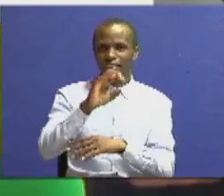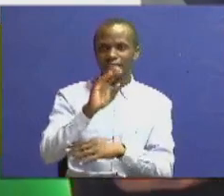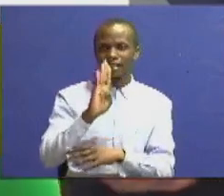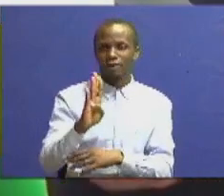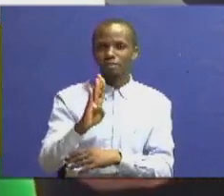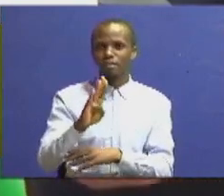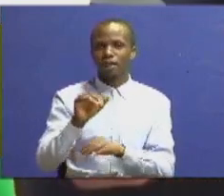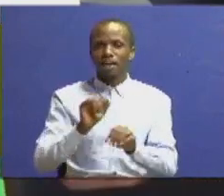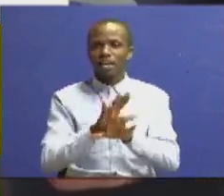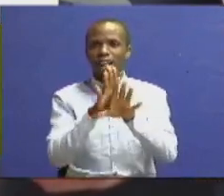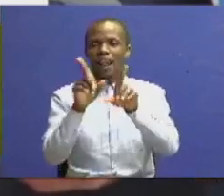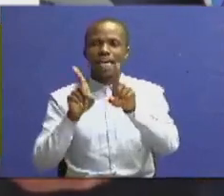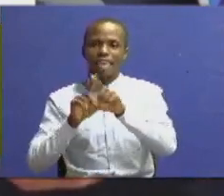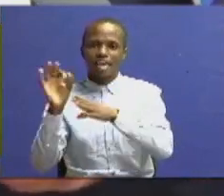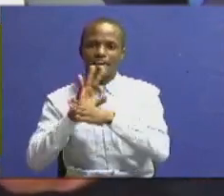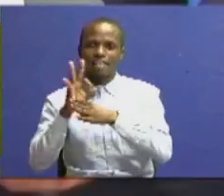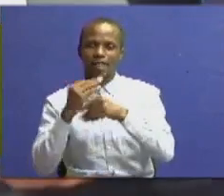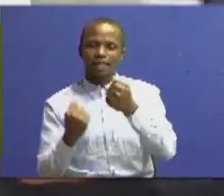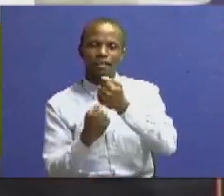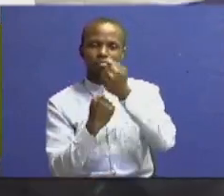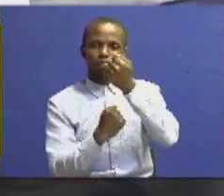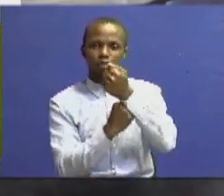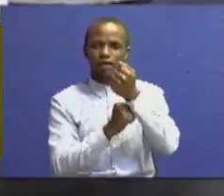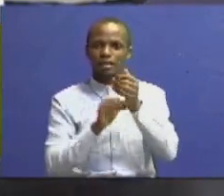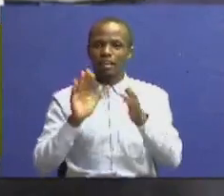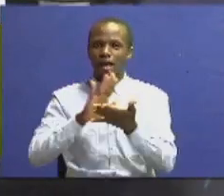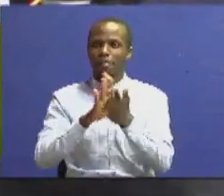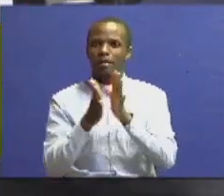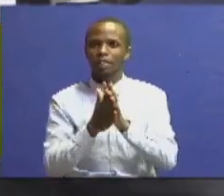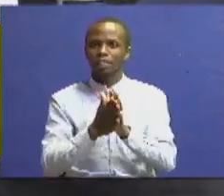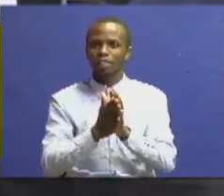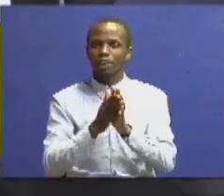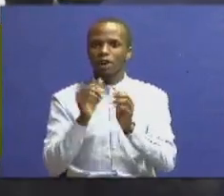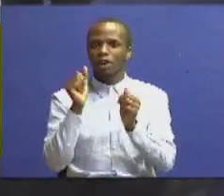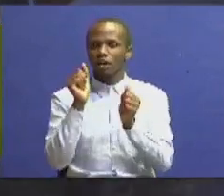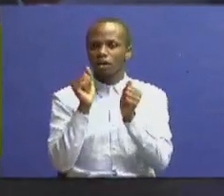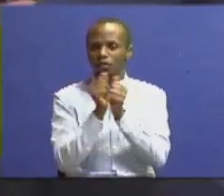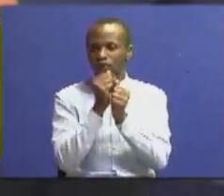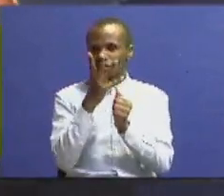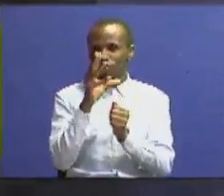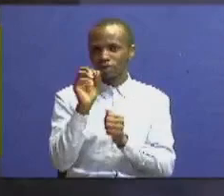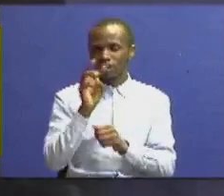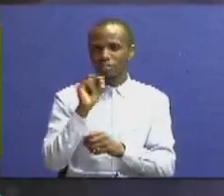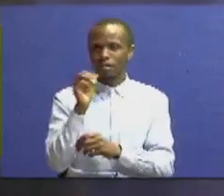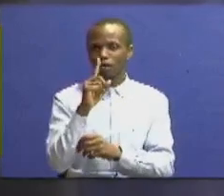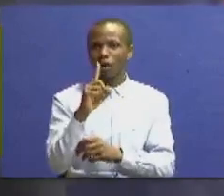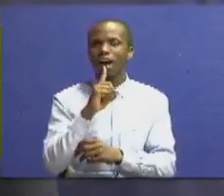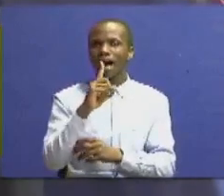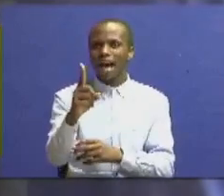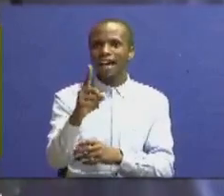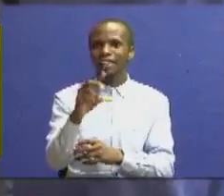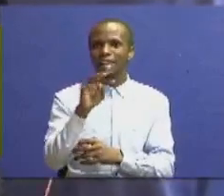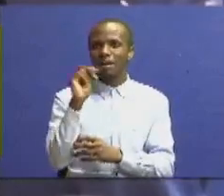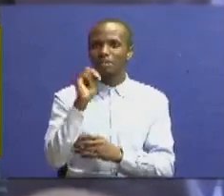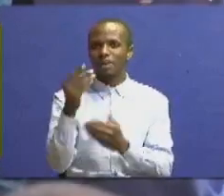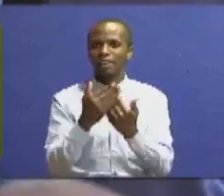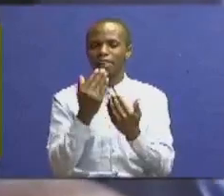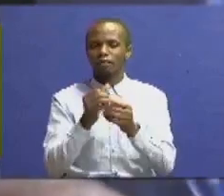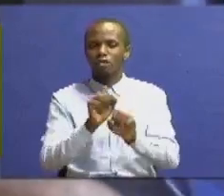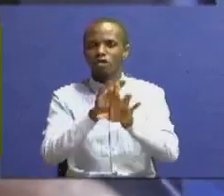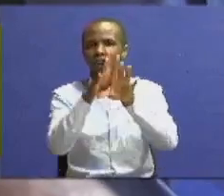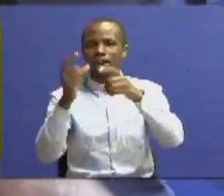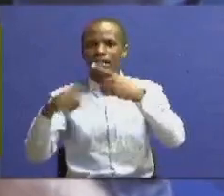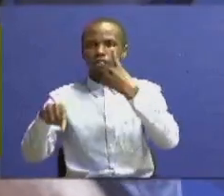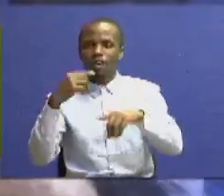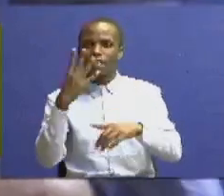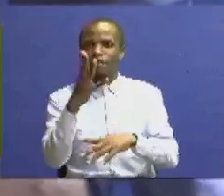the rally event as sponsors and put 150 million, whereby 100 million will cater for the World Rally Championship and 50